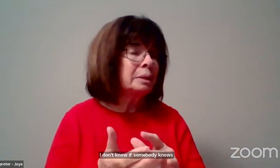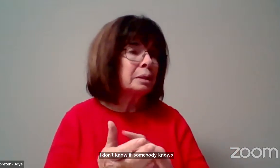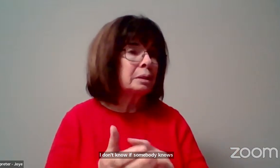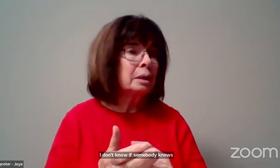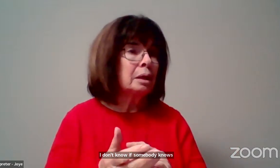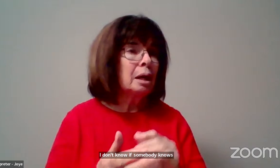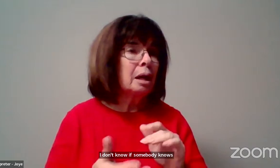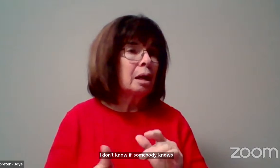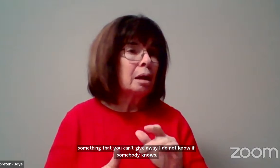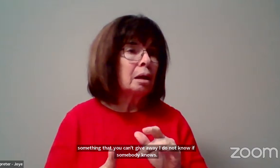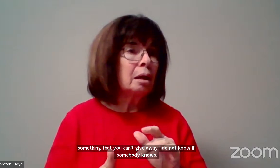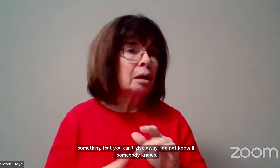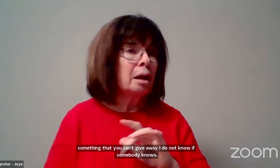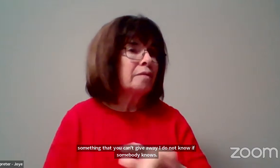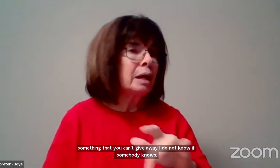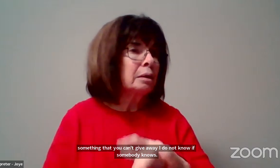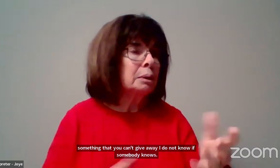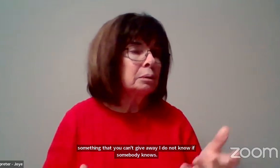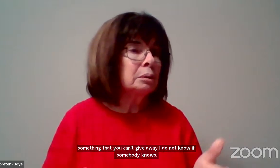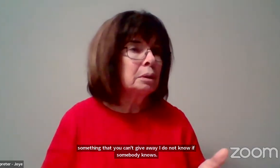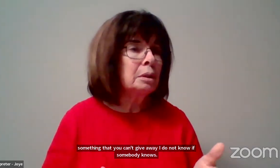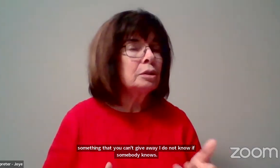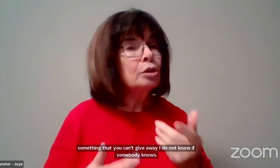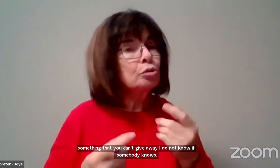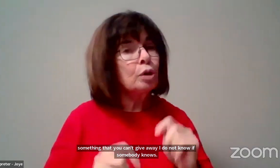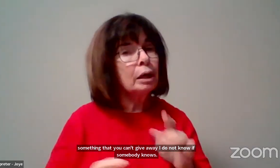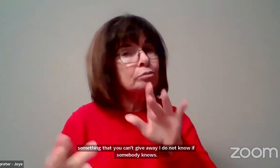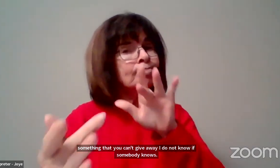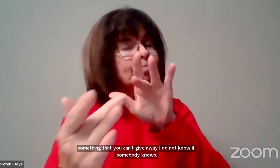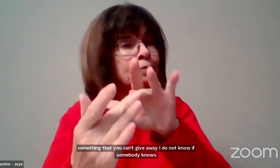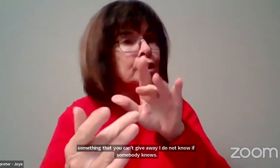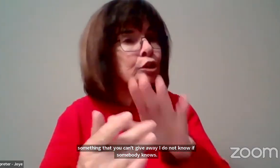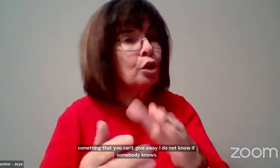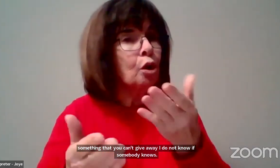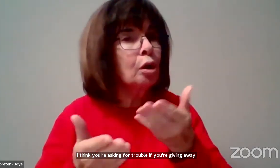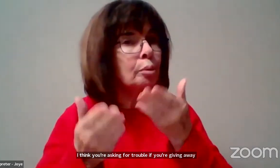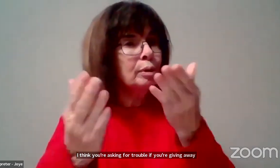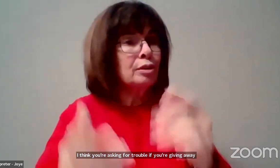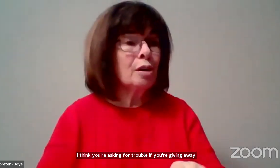out to your provider to find other ways of